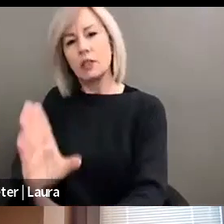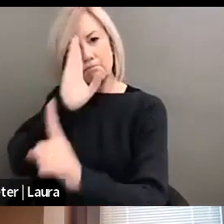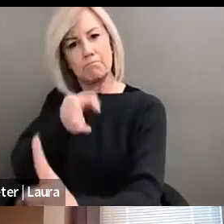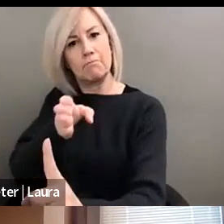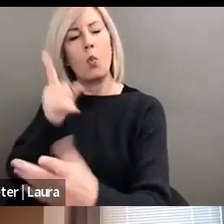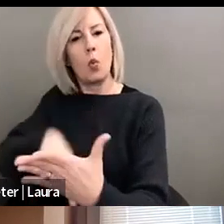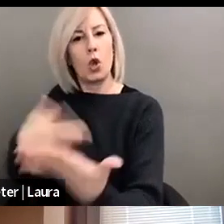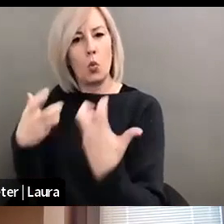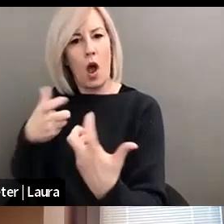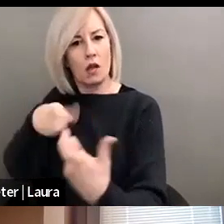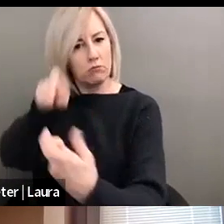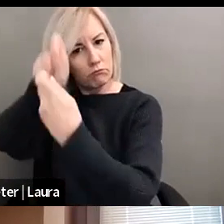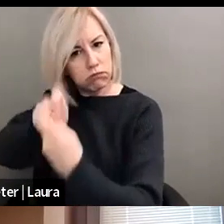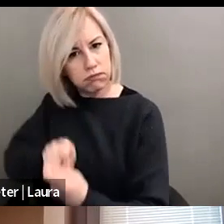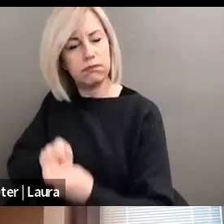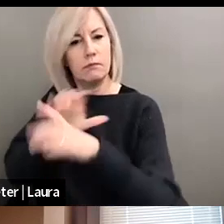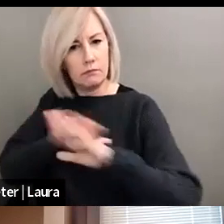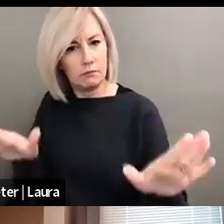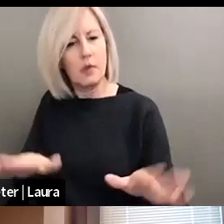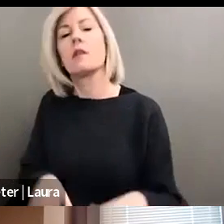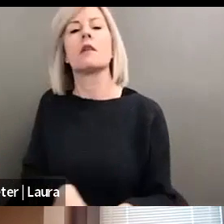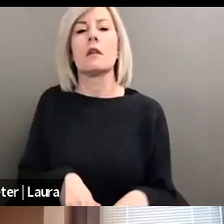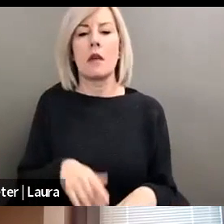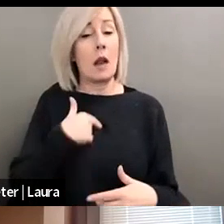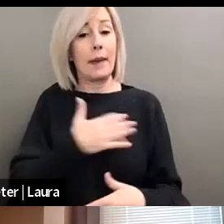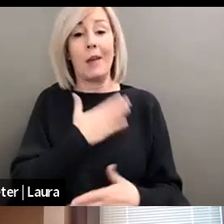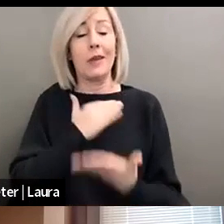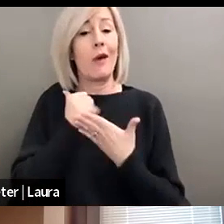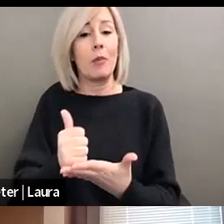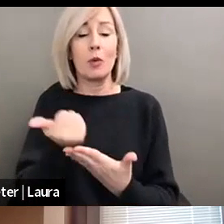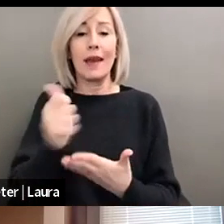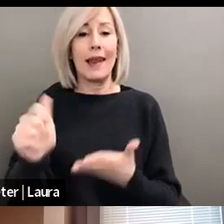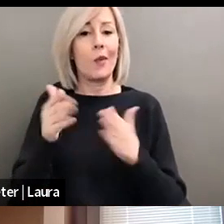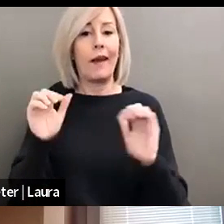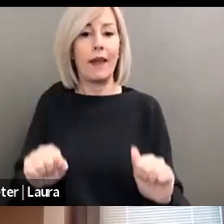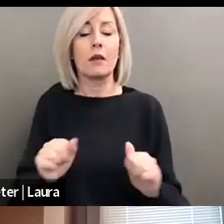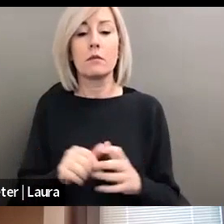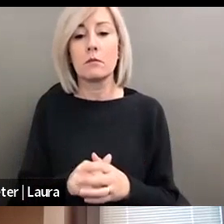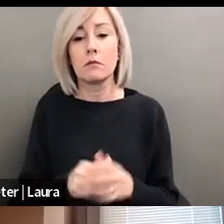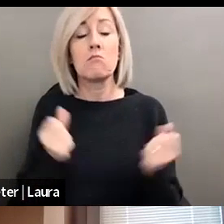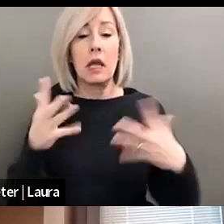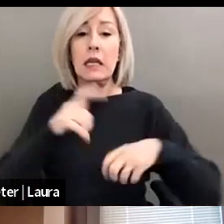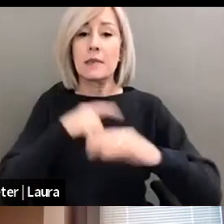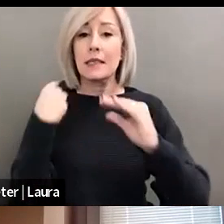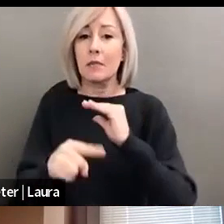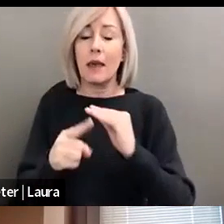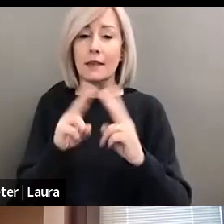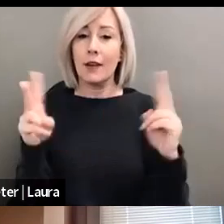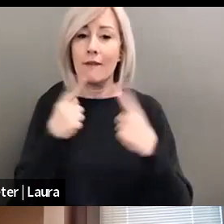what you want. And I'll be happy to help you in any way I can. And a lot of times email is very